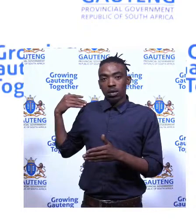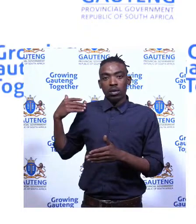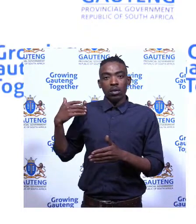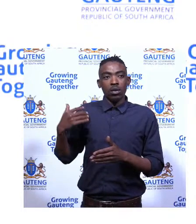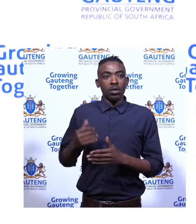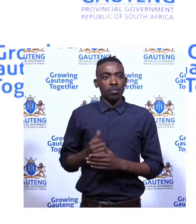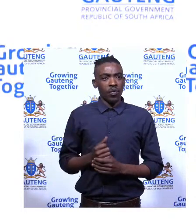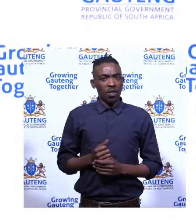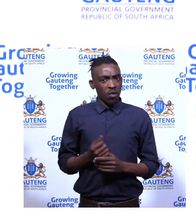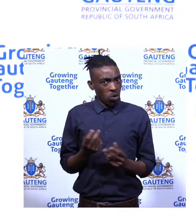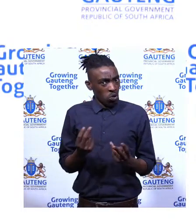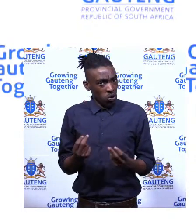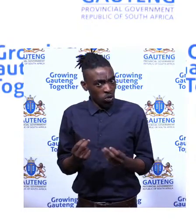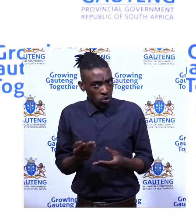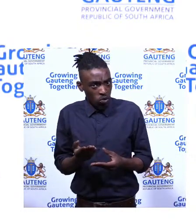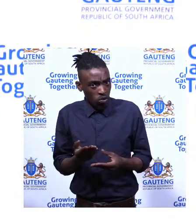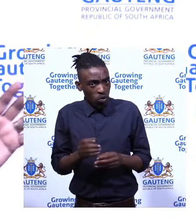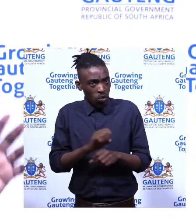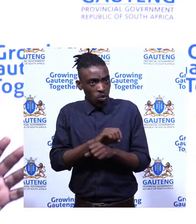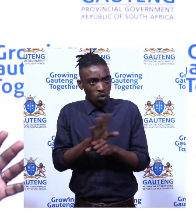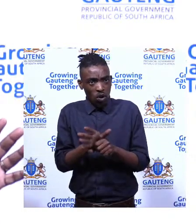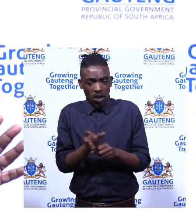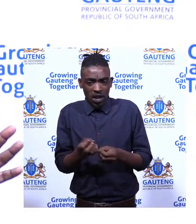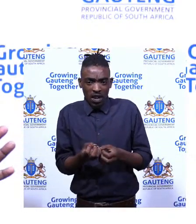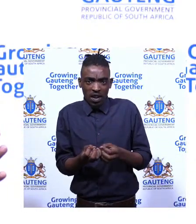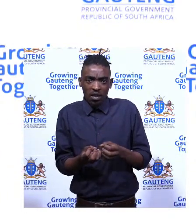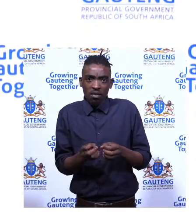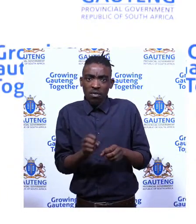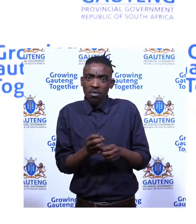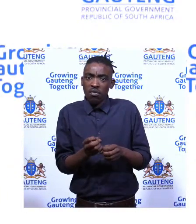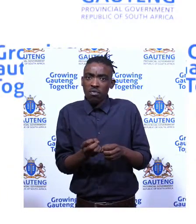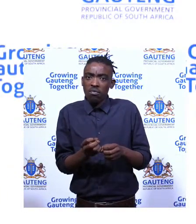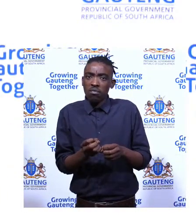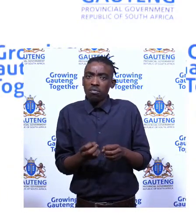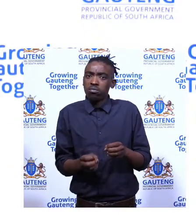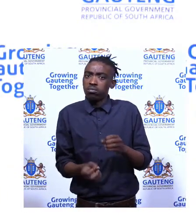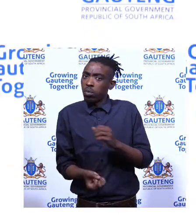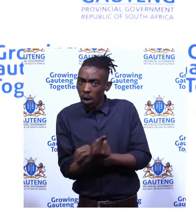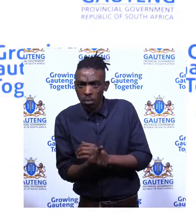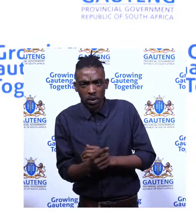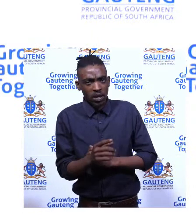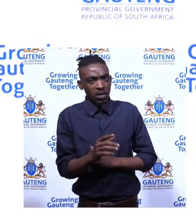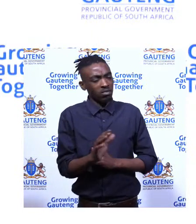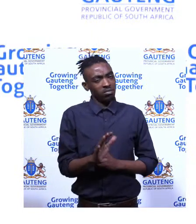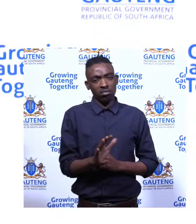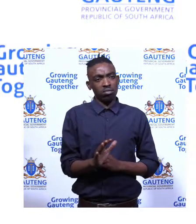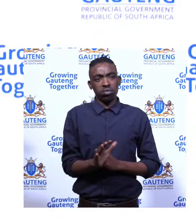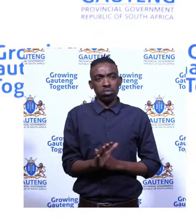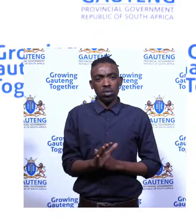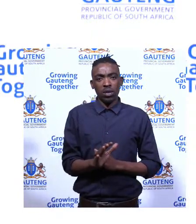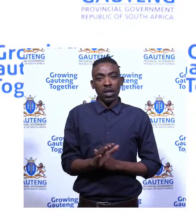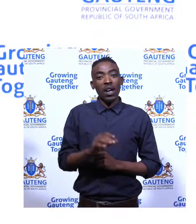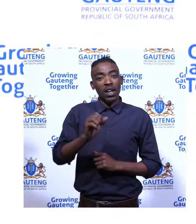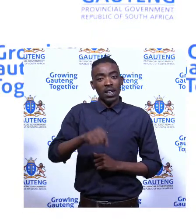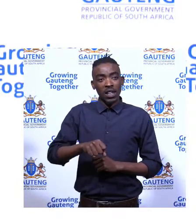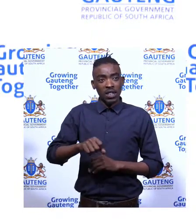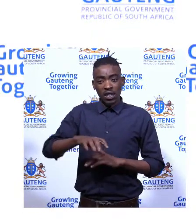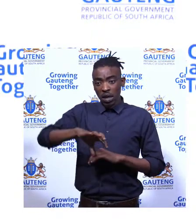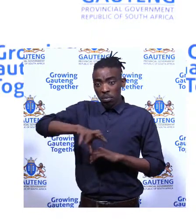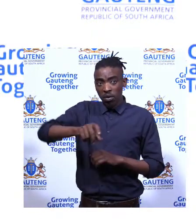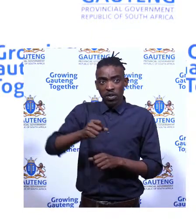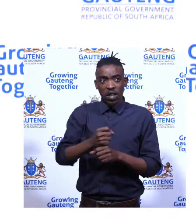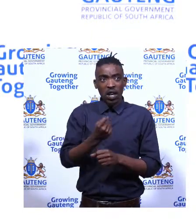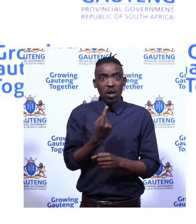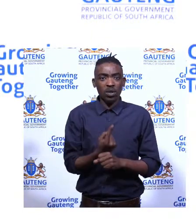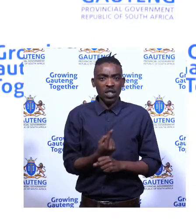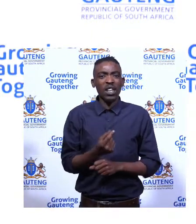clusters for new outbreaks, especially for new hotspots. Because the story of the hotspots in this province, in many